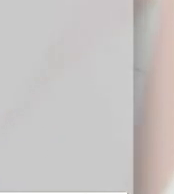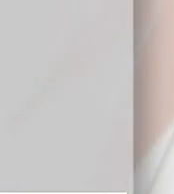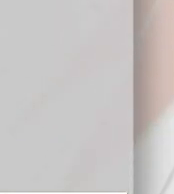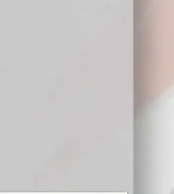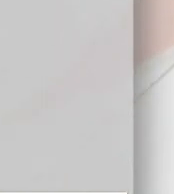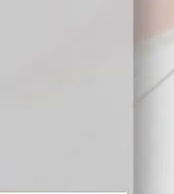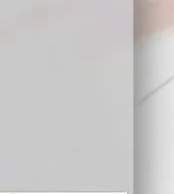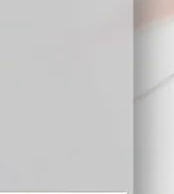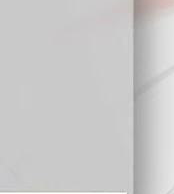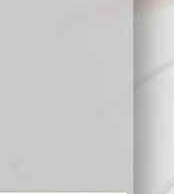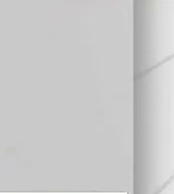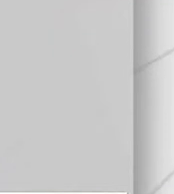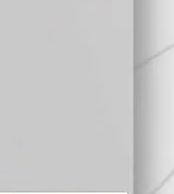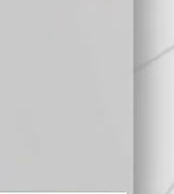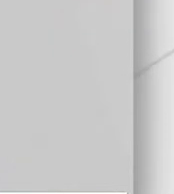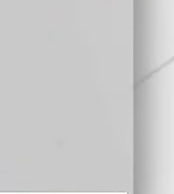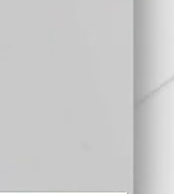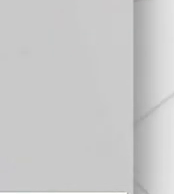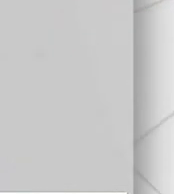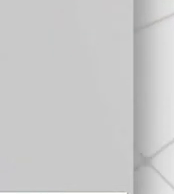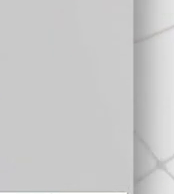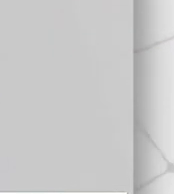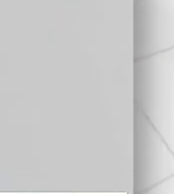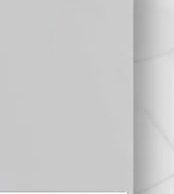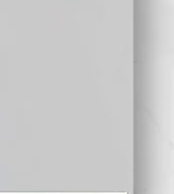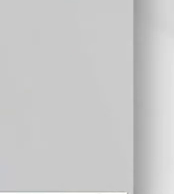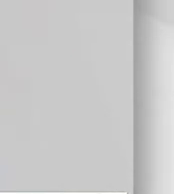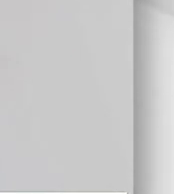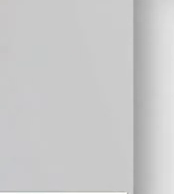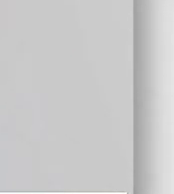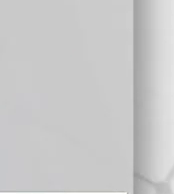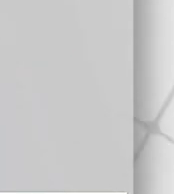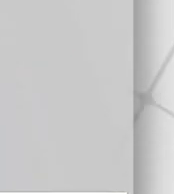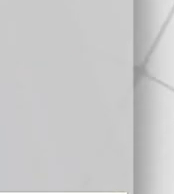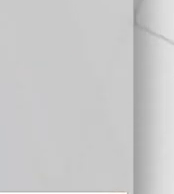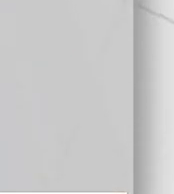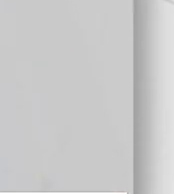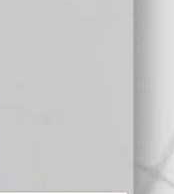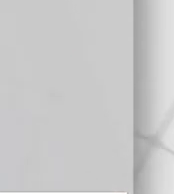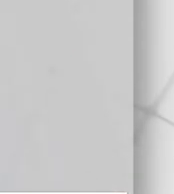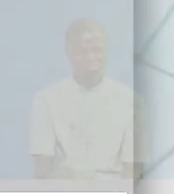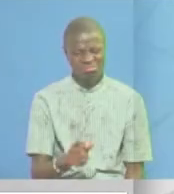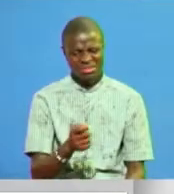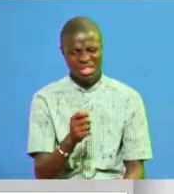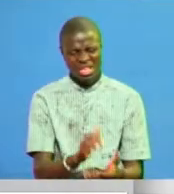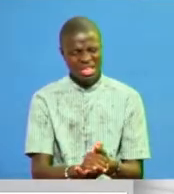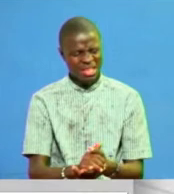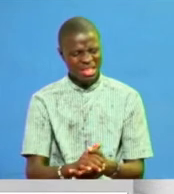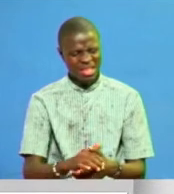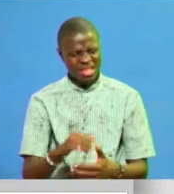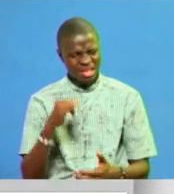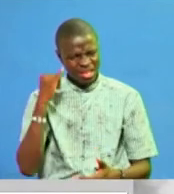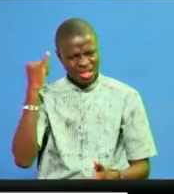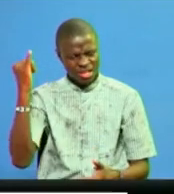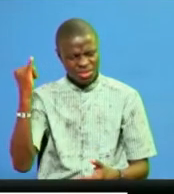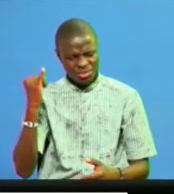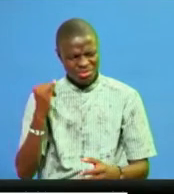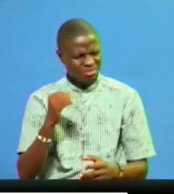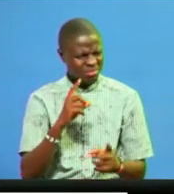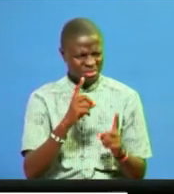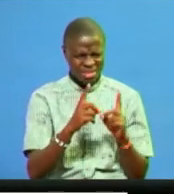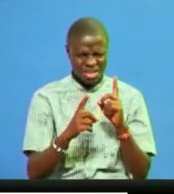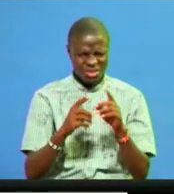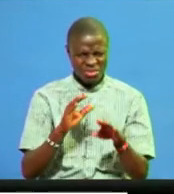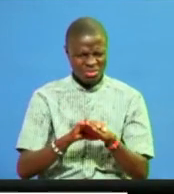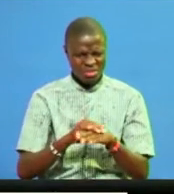Parliament Rongo, and Walter Owino, Member of Parliament Awendo. Key pending business for the National Assembly include consideration of the